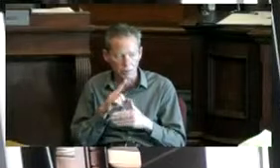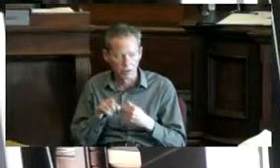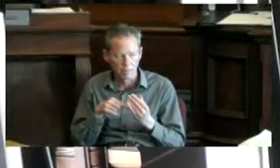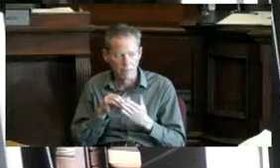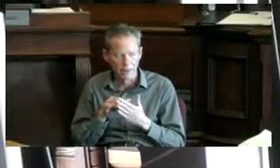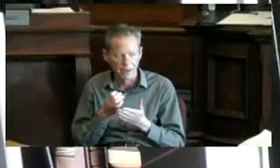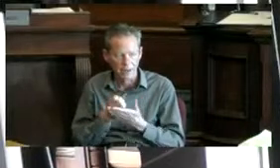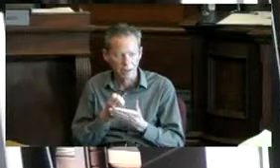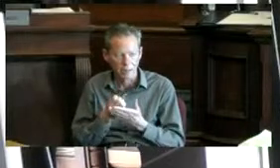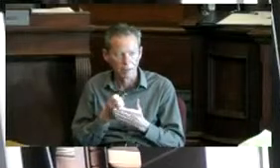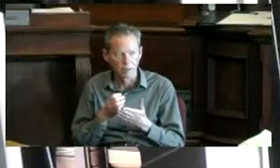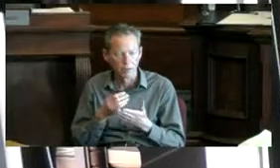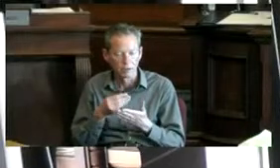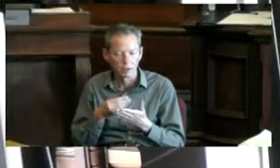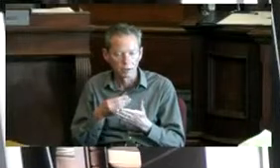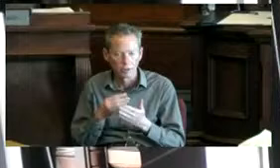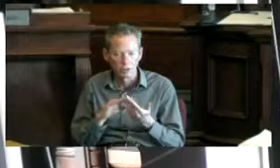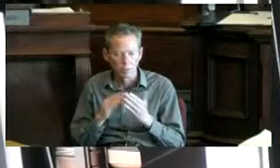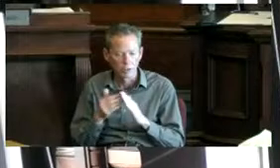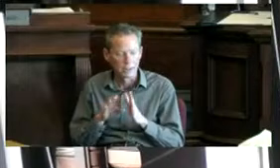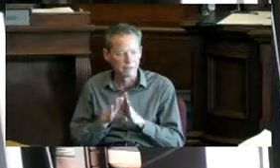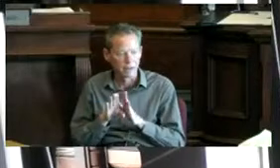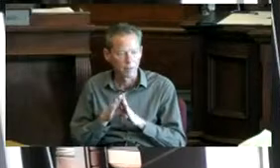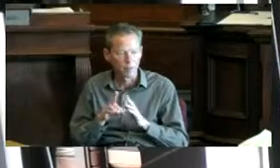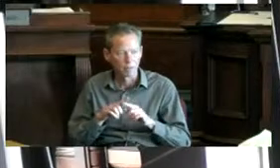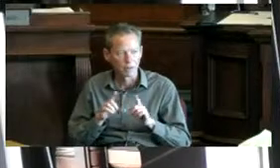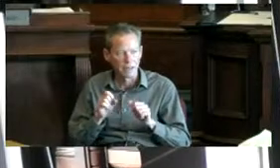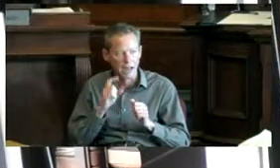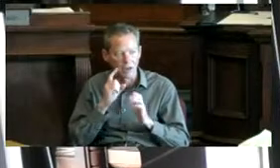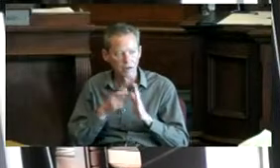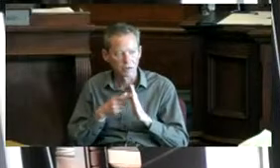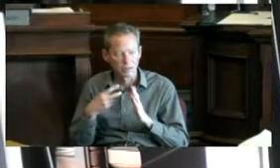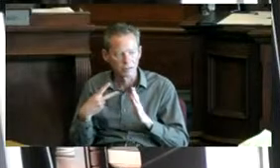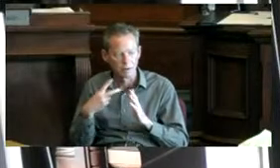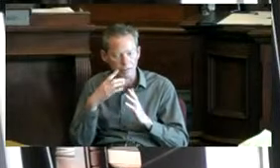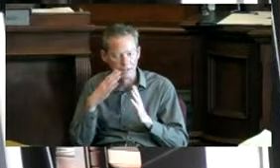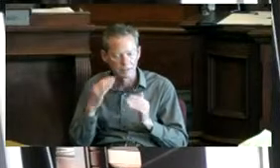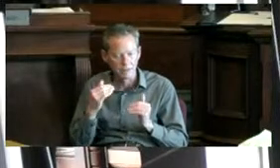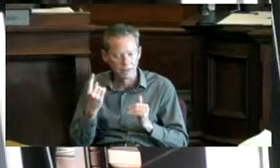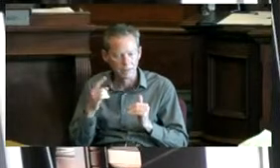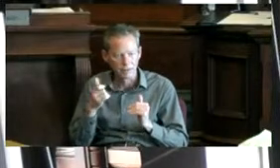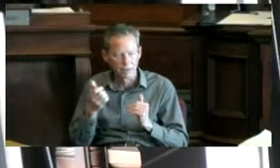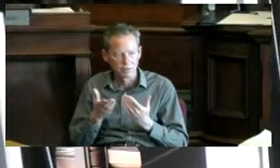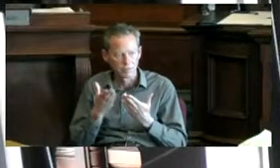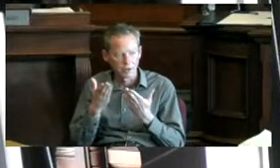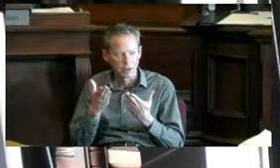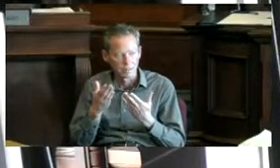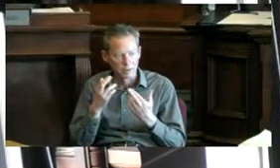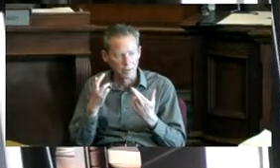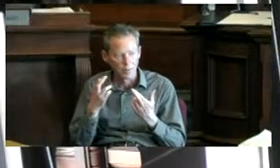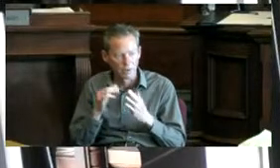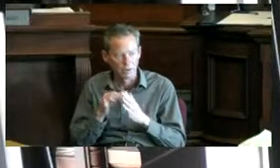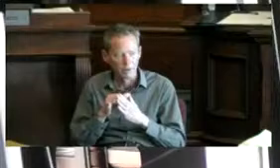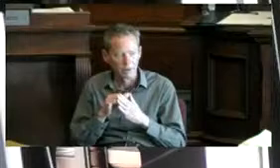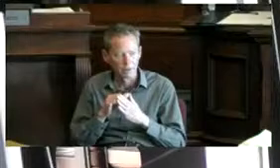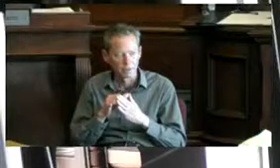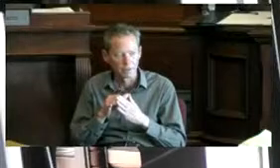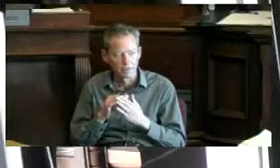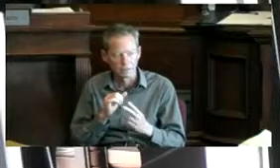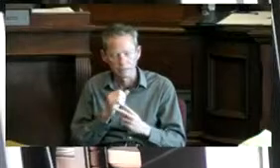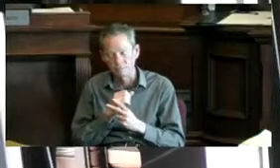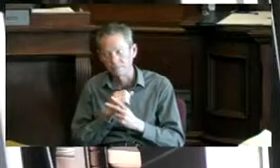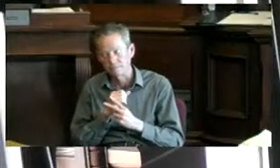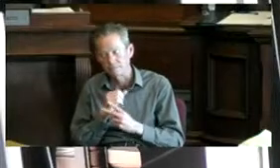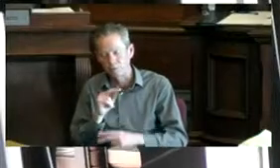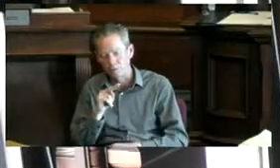that economic and community development. So but yeah, I noticed those too. I was expecting somebody else to bring it up, so I'm looking at your